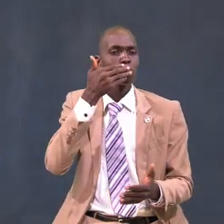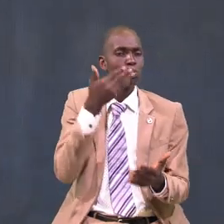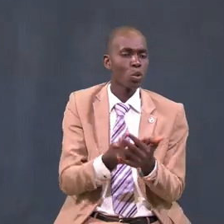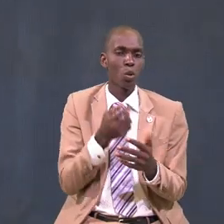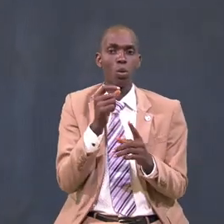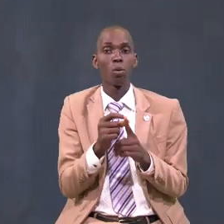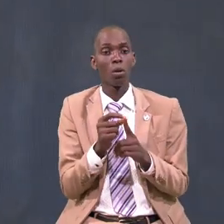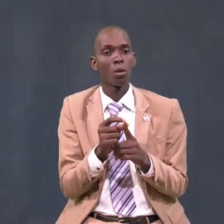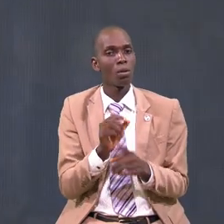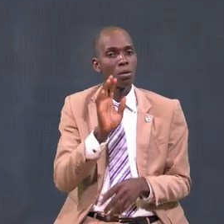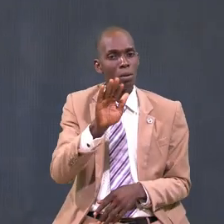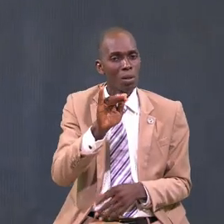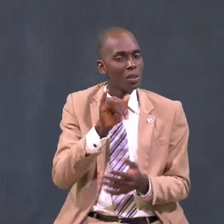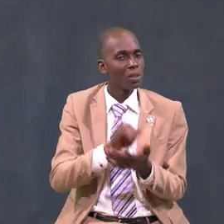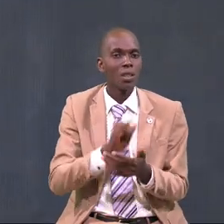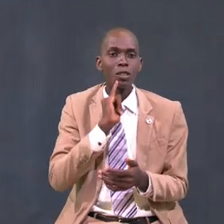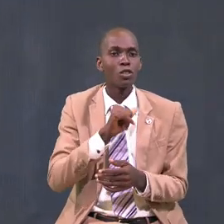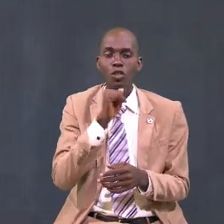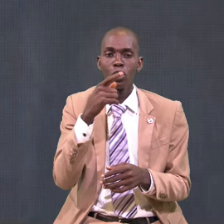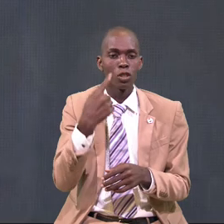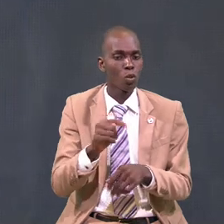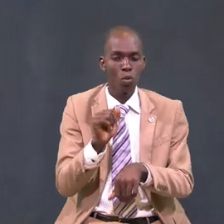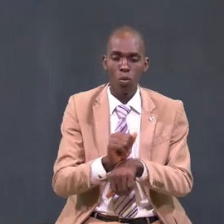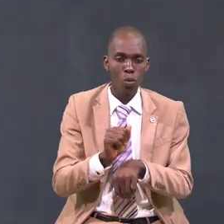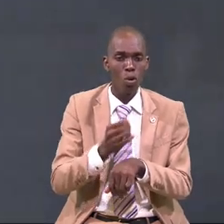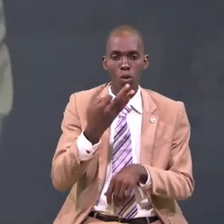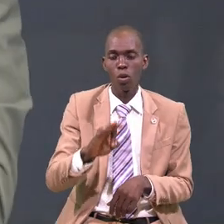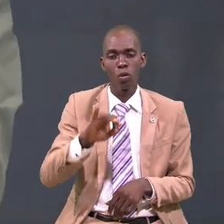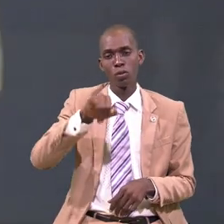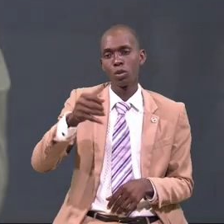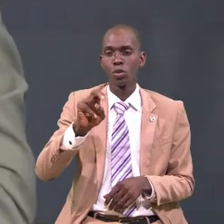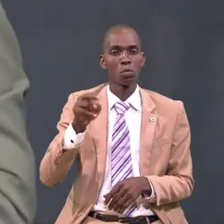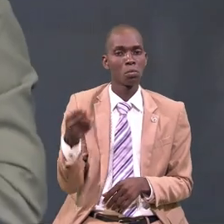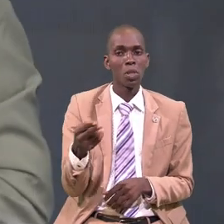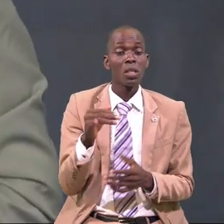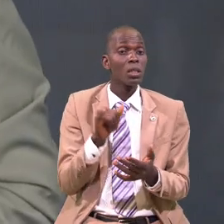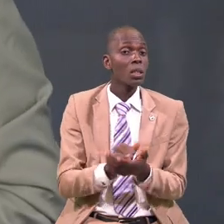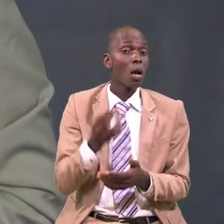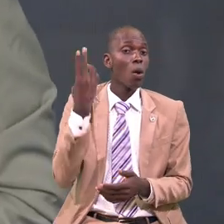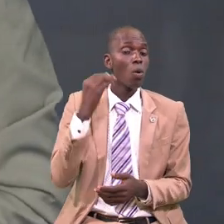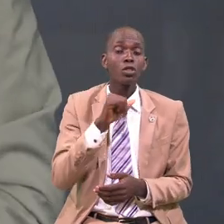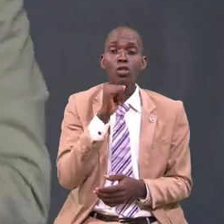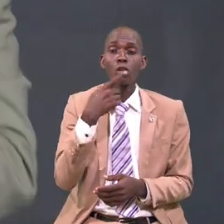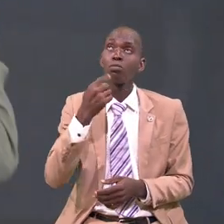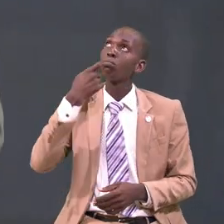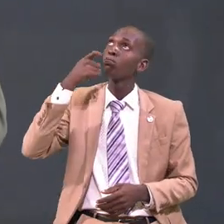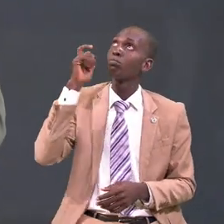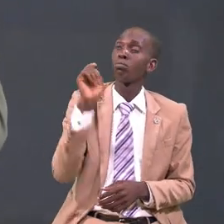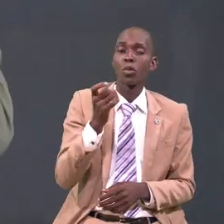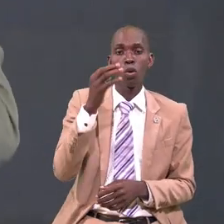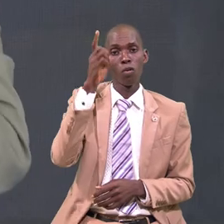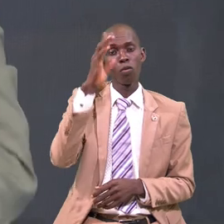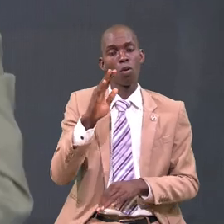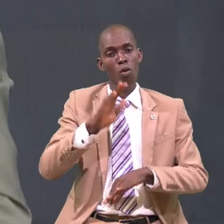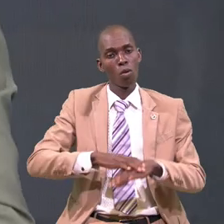That was not the commission of Jonah. That was not the commandment of Jonah.